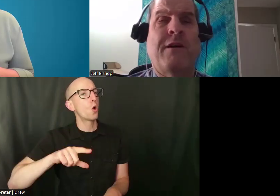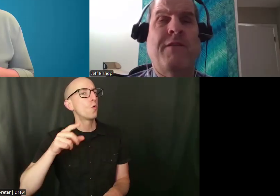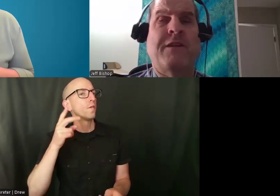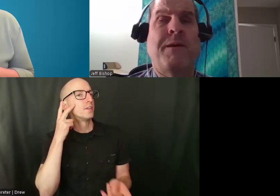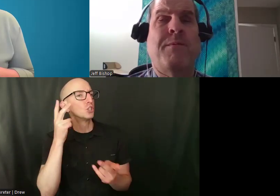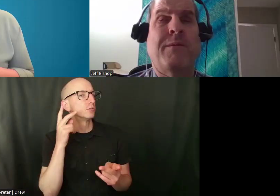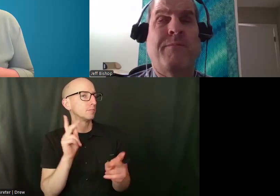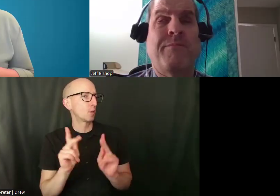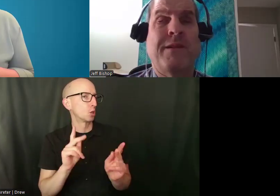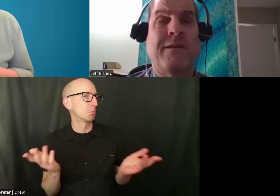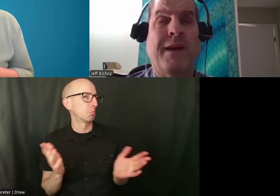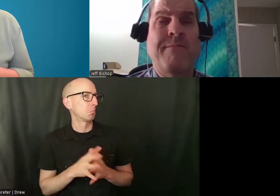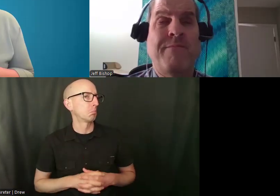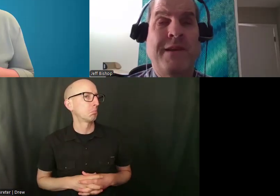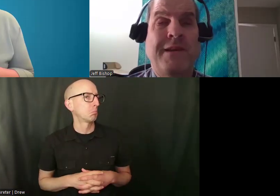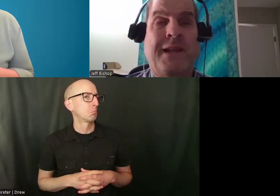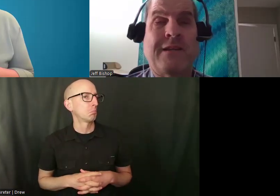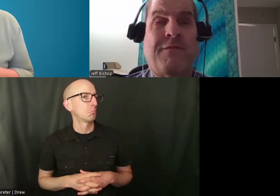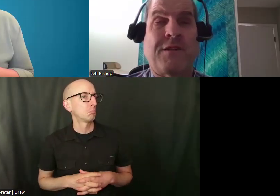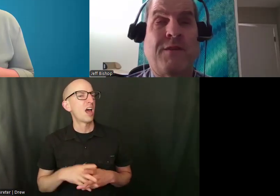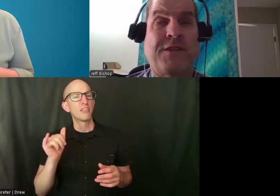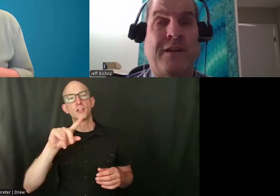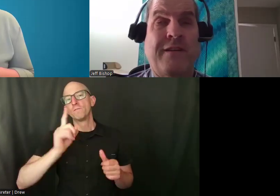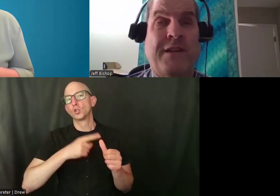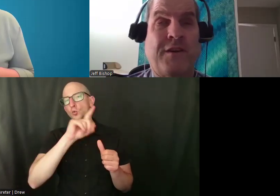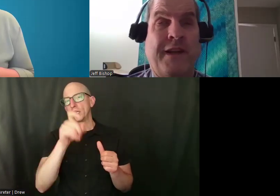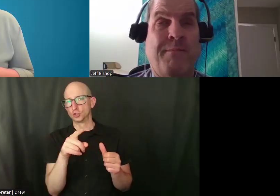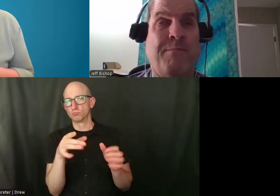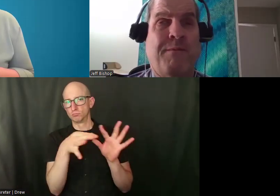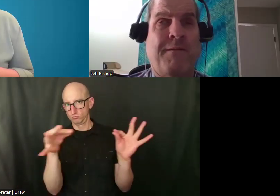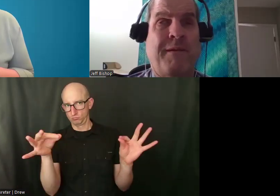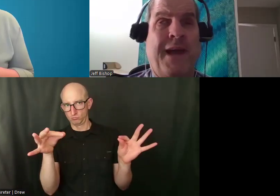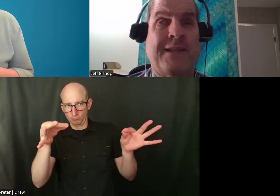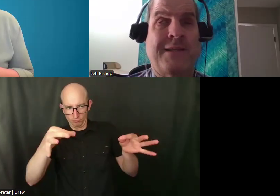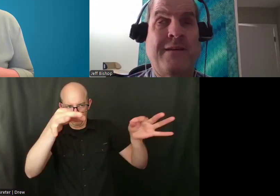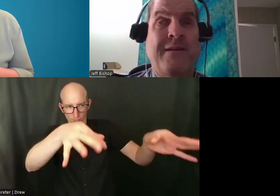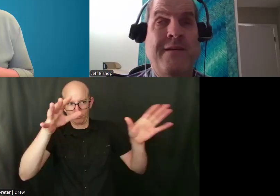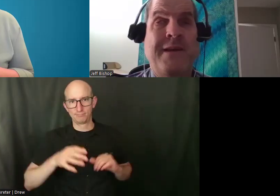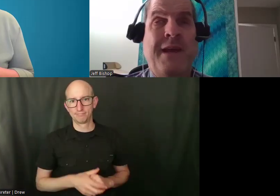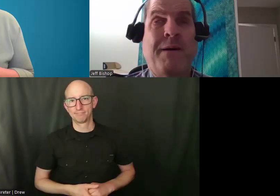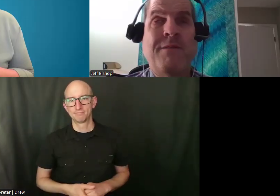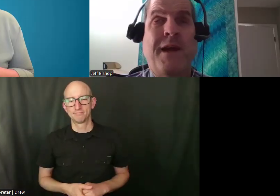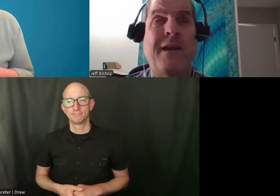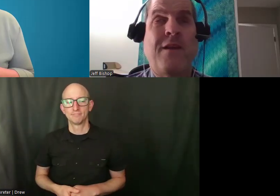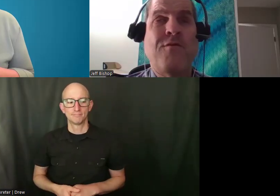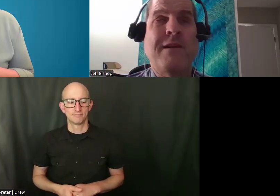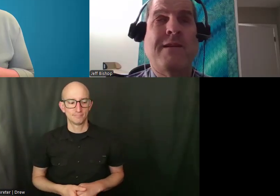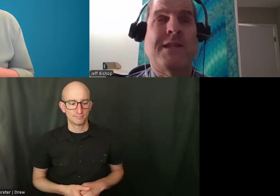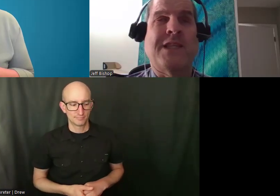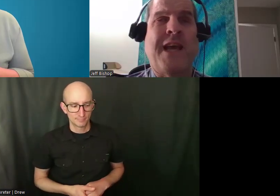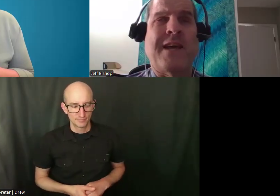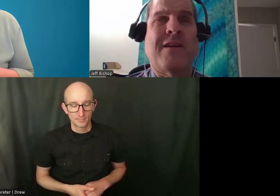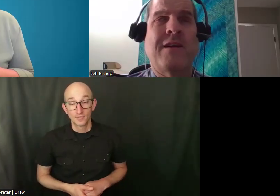blind or low vision people? Okay. That's the first question that you're going to probably ask. And by the way, you